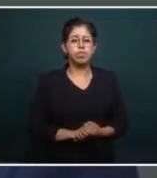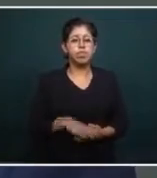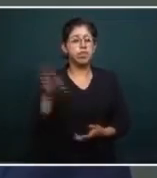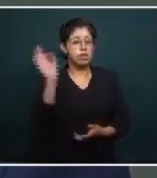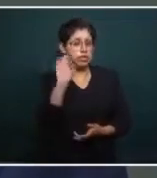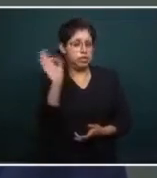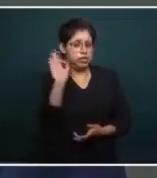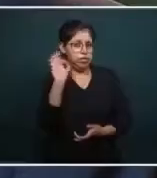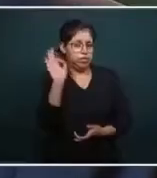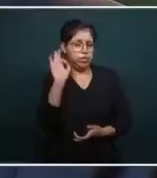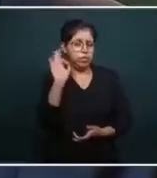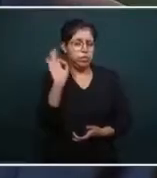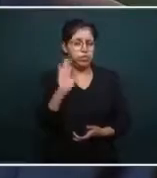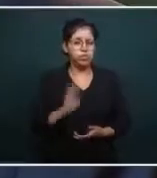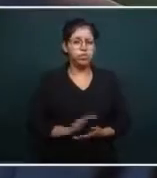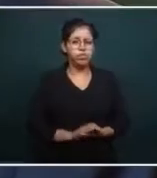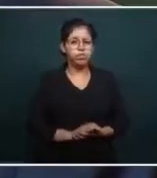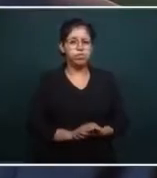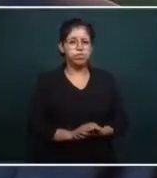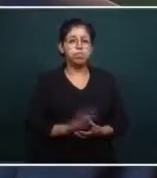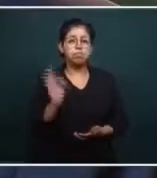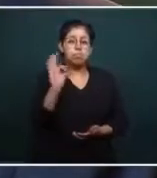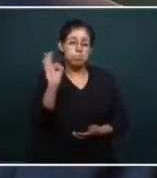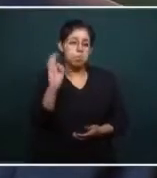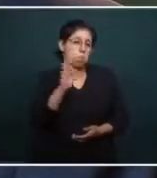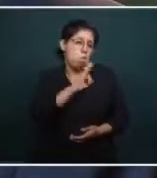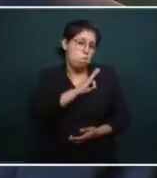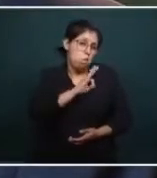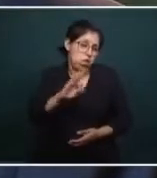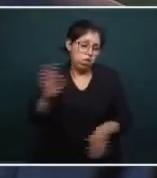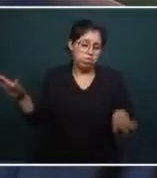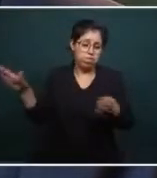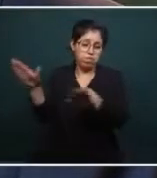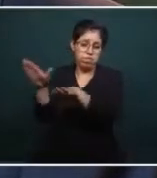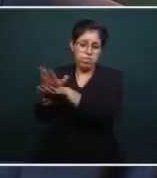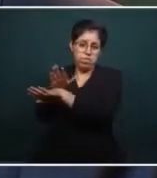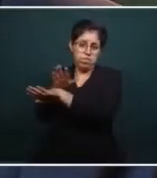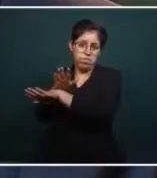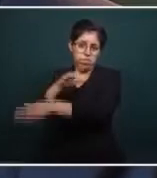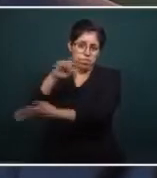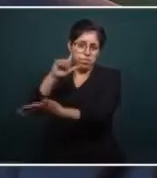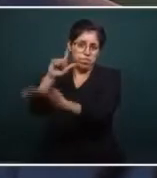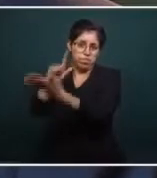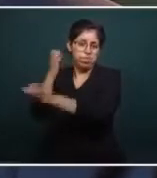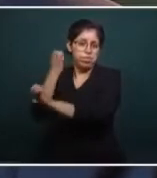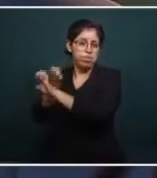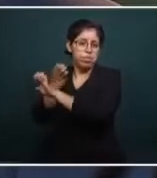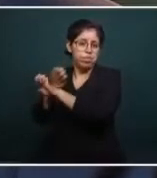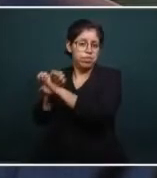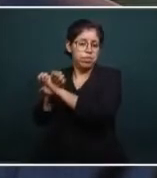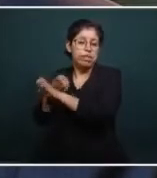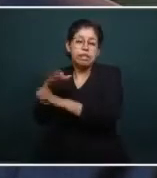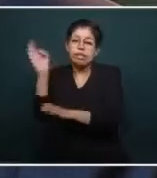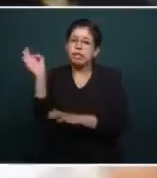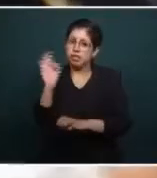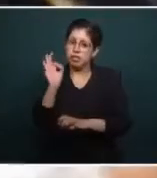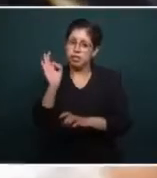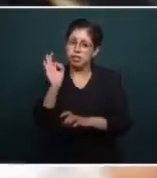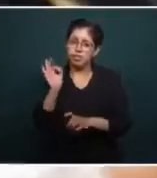llevar and it could take a una modificación. into effect a new modification to their laws,